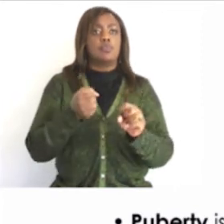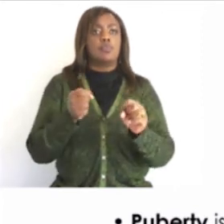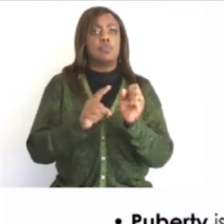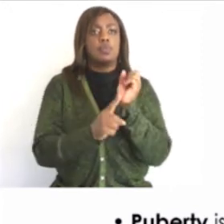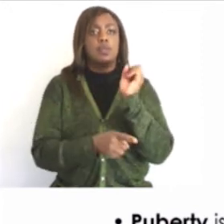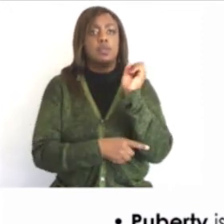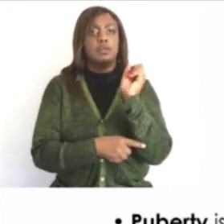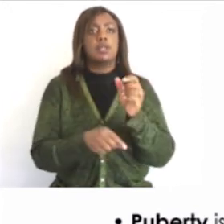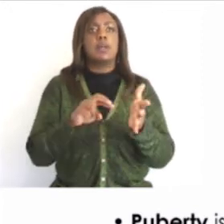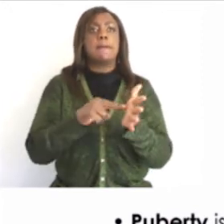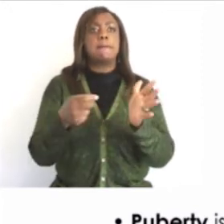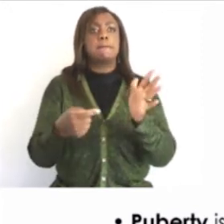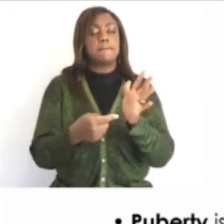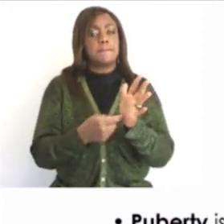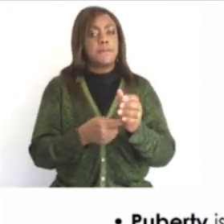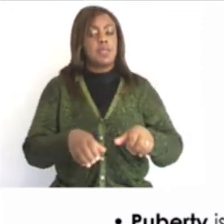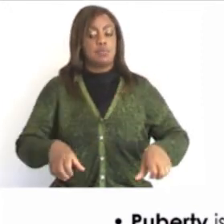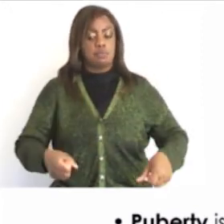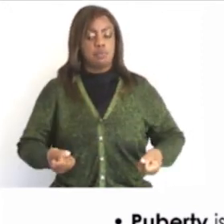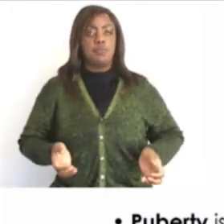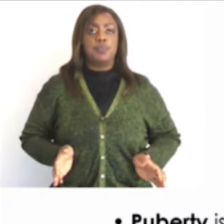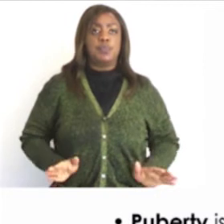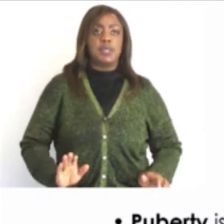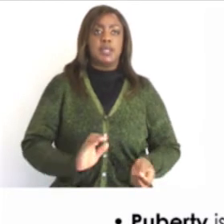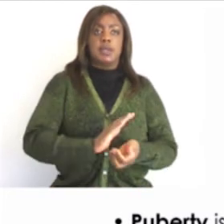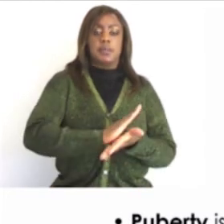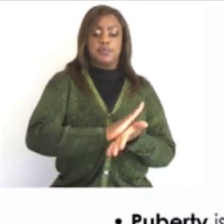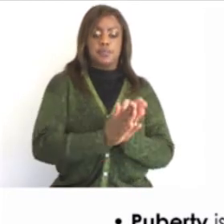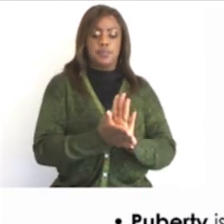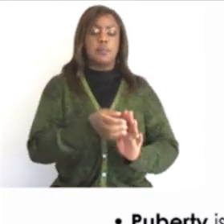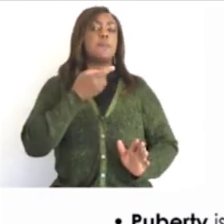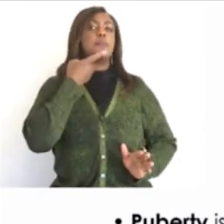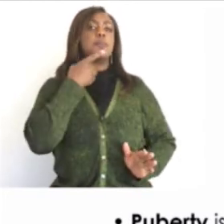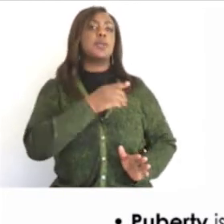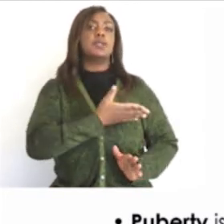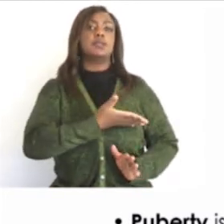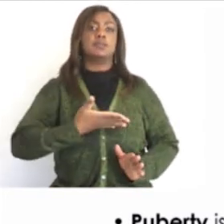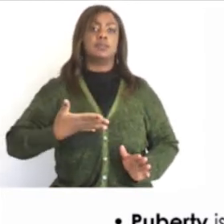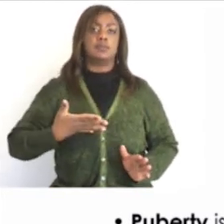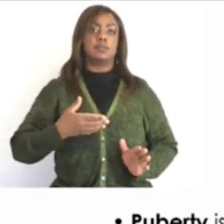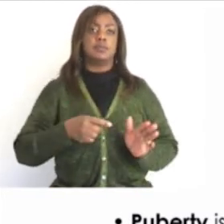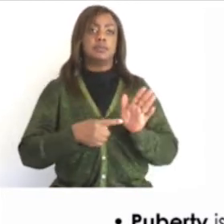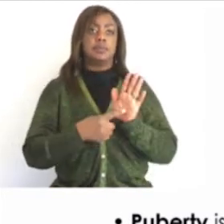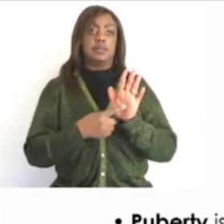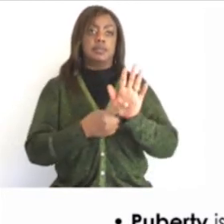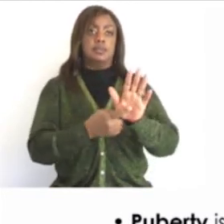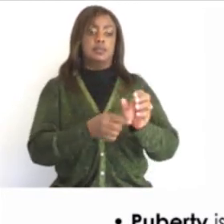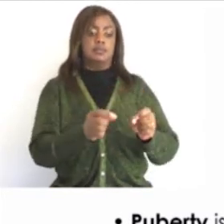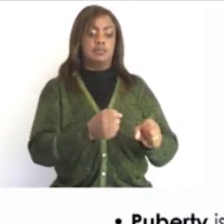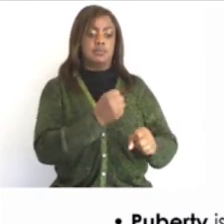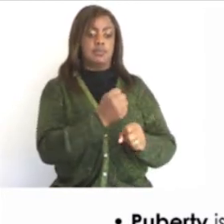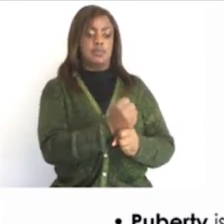the time when boys and girls change into men and women. So underneath puberty, you can see there's a